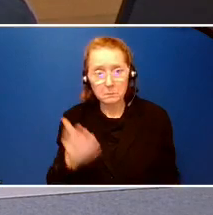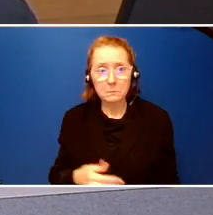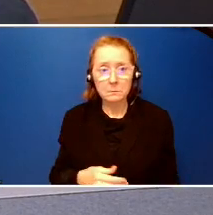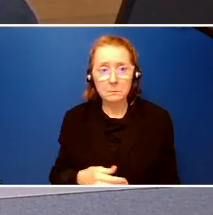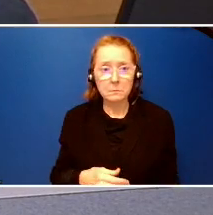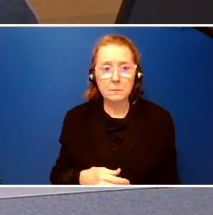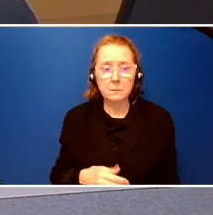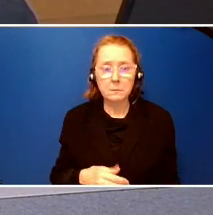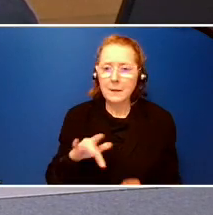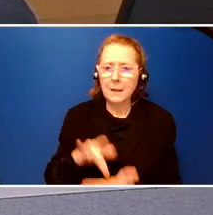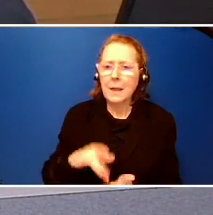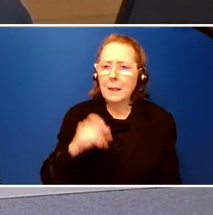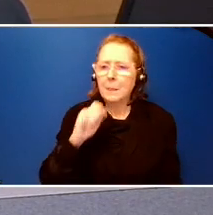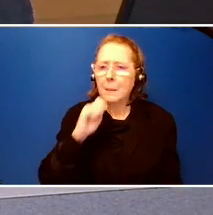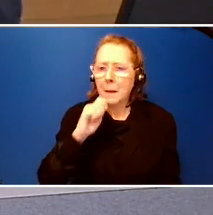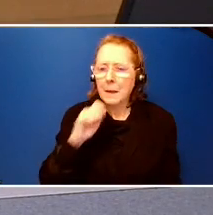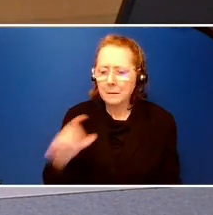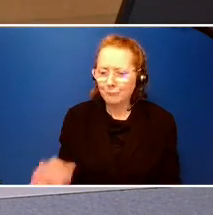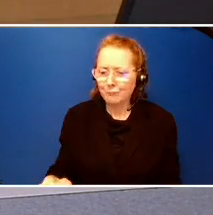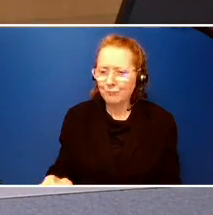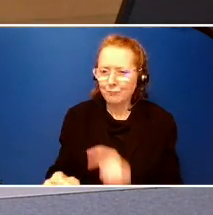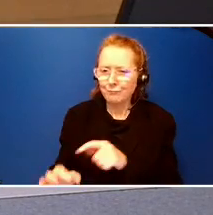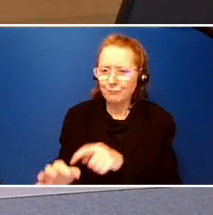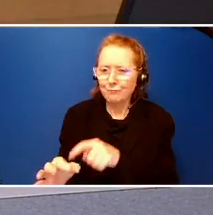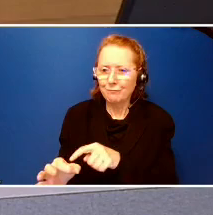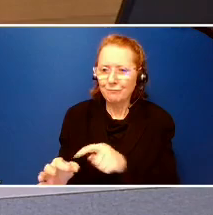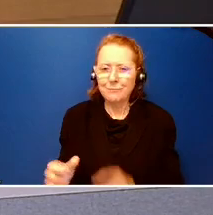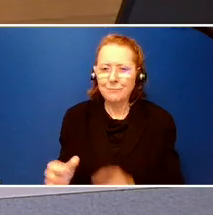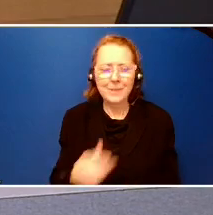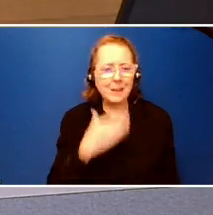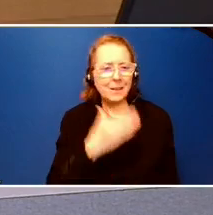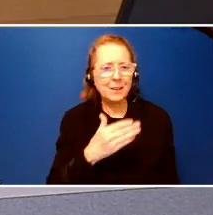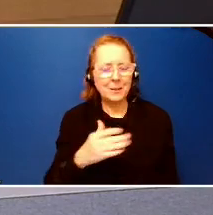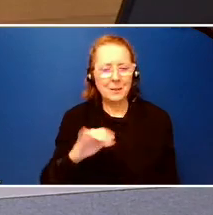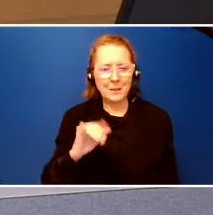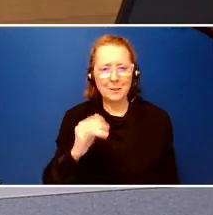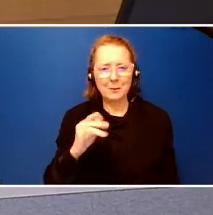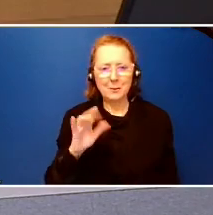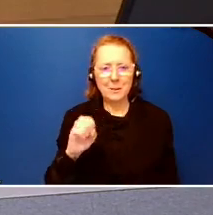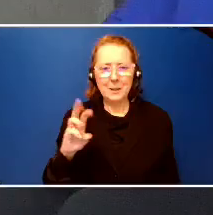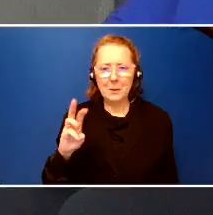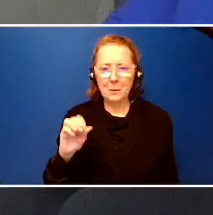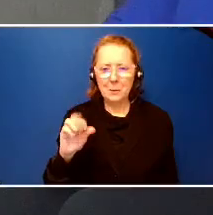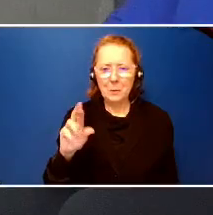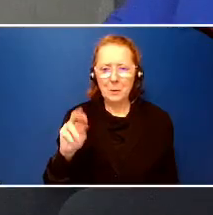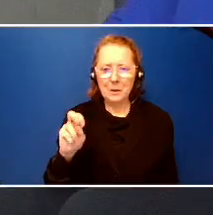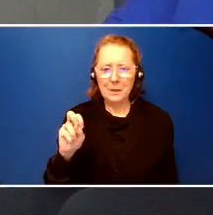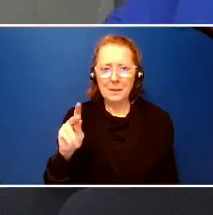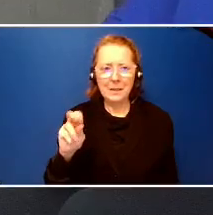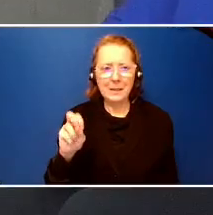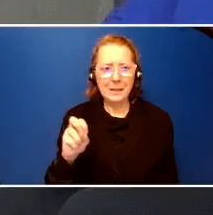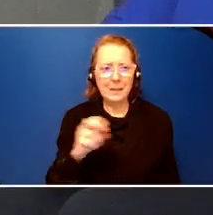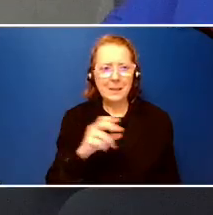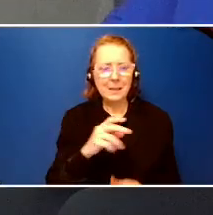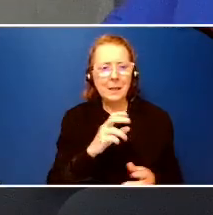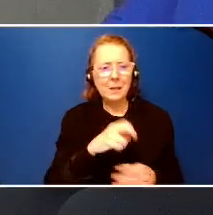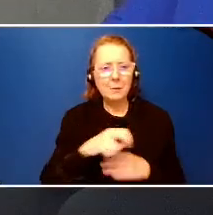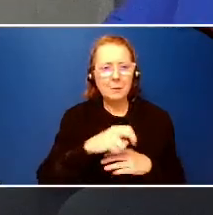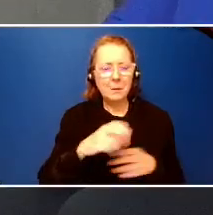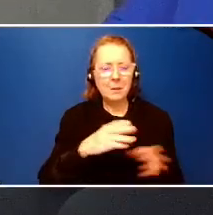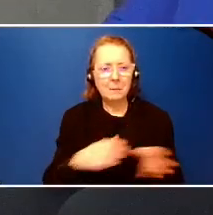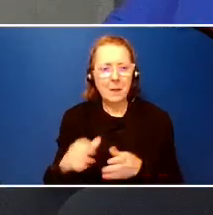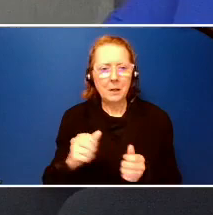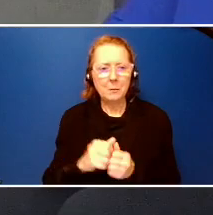Hit the mic, please. Thank you. Julie Warnke, Transportation Planning Manager with the Public Works Department. And I